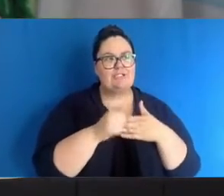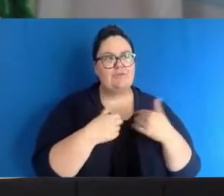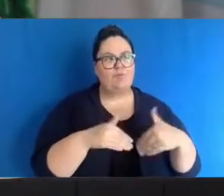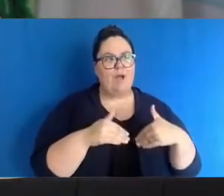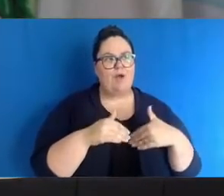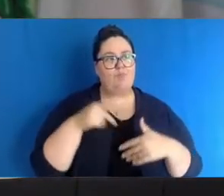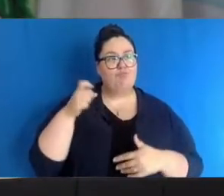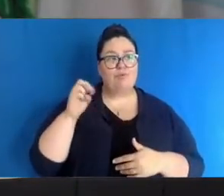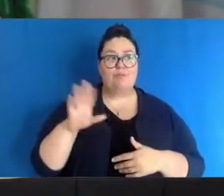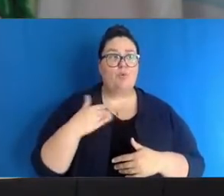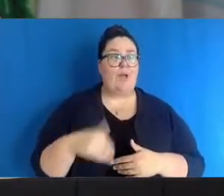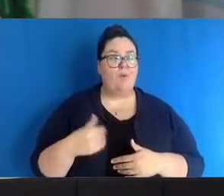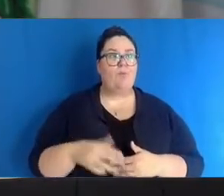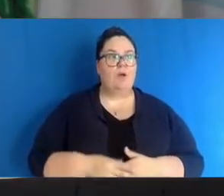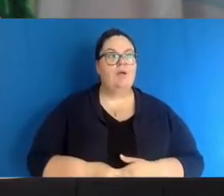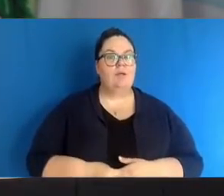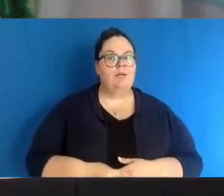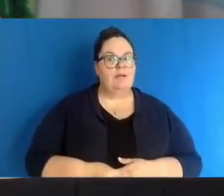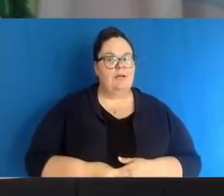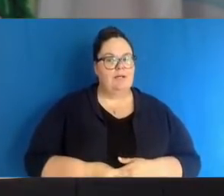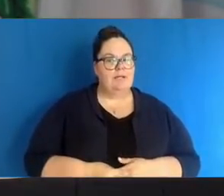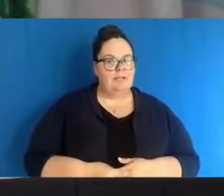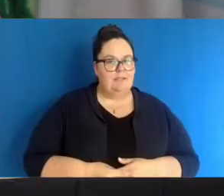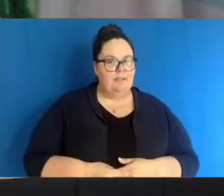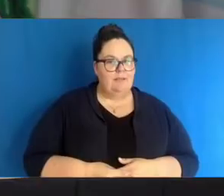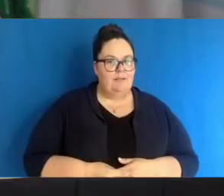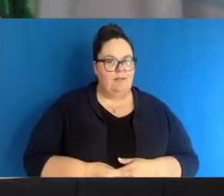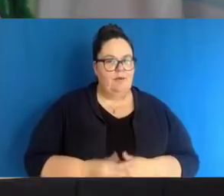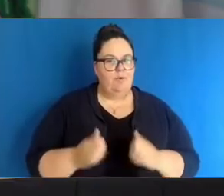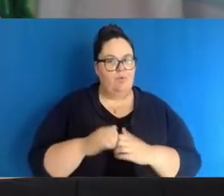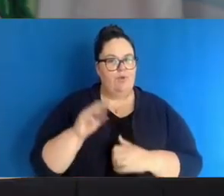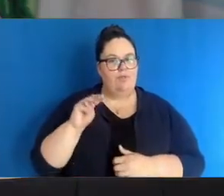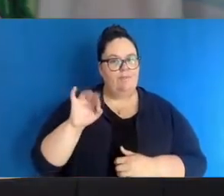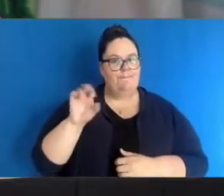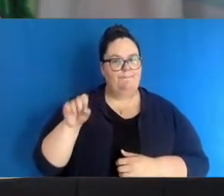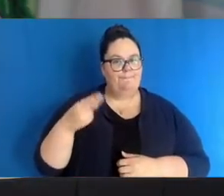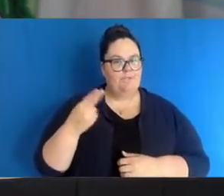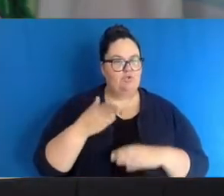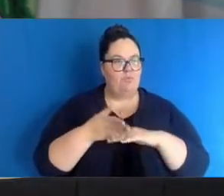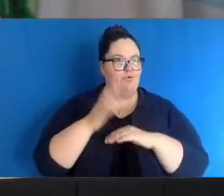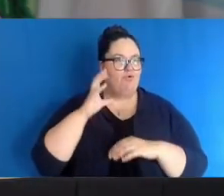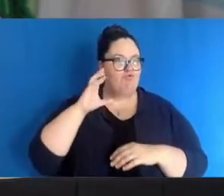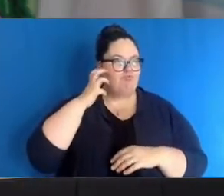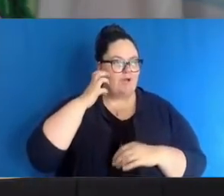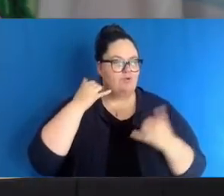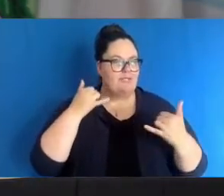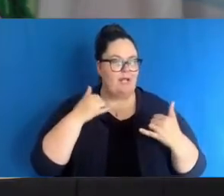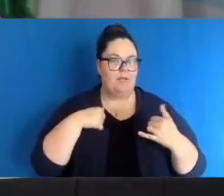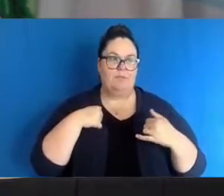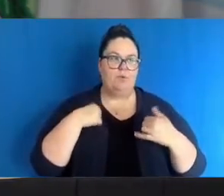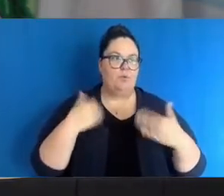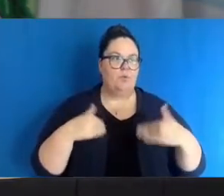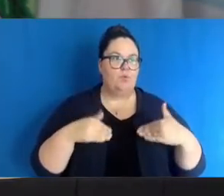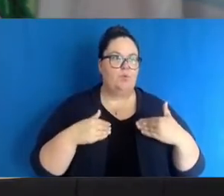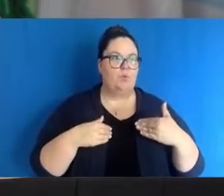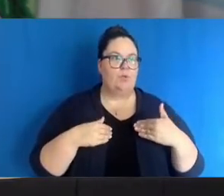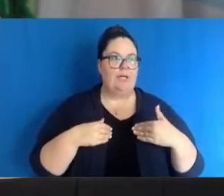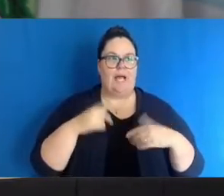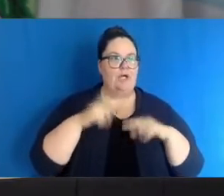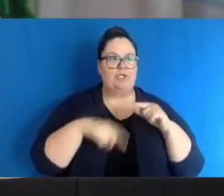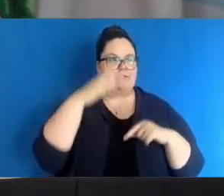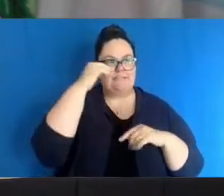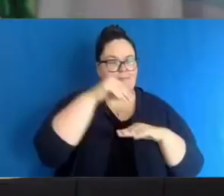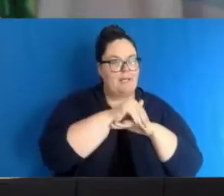Premier. I said it with Mitch Cormier over the radio this morning that I too have had a lot of sleepless nights. It hasn't been easy